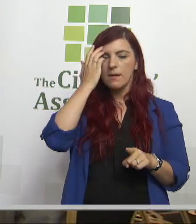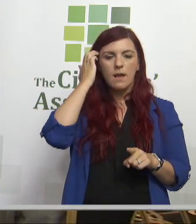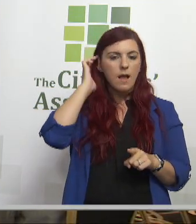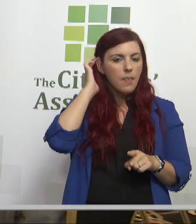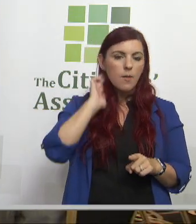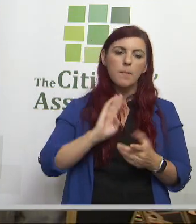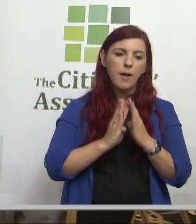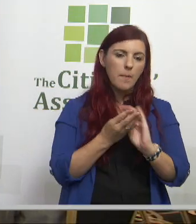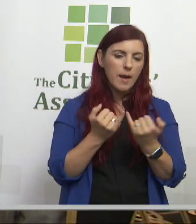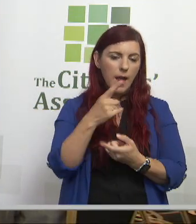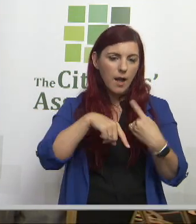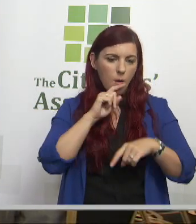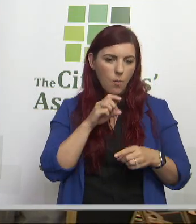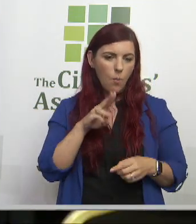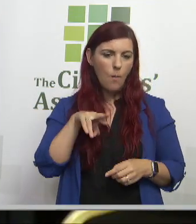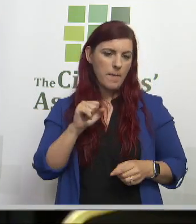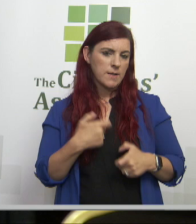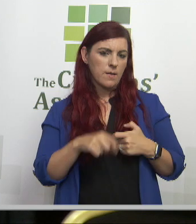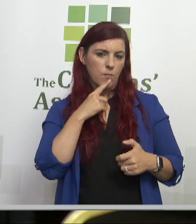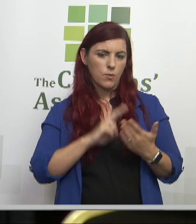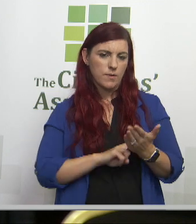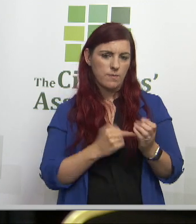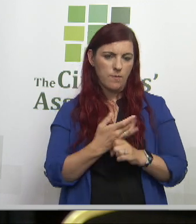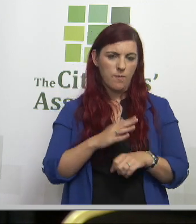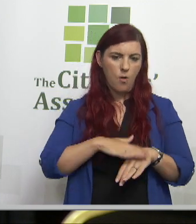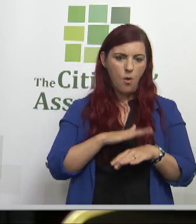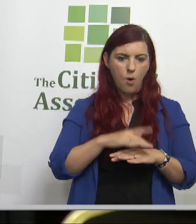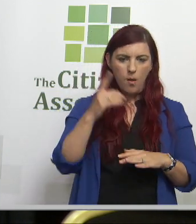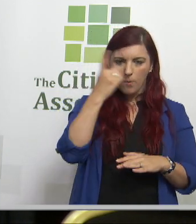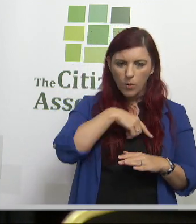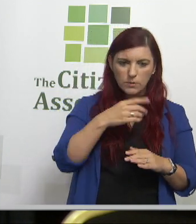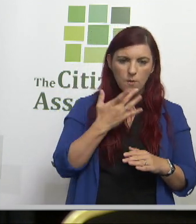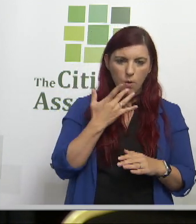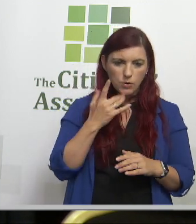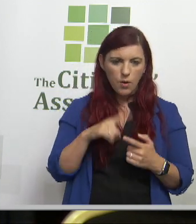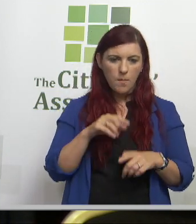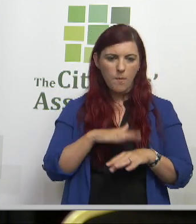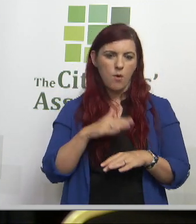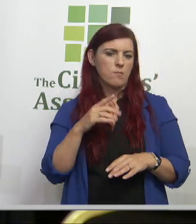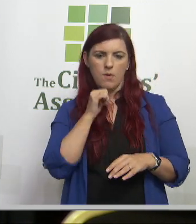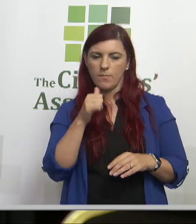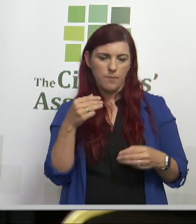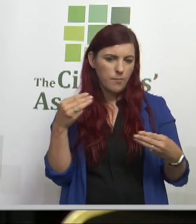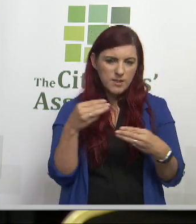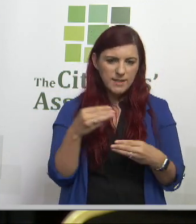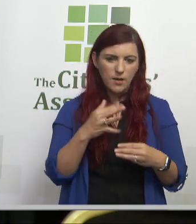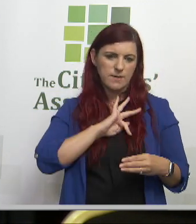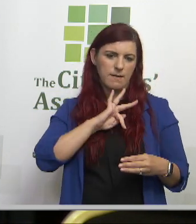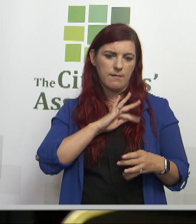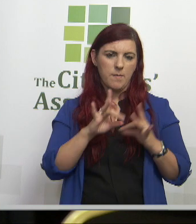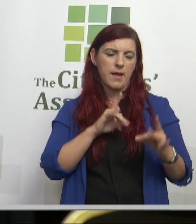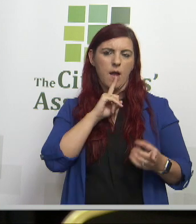obviously we're leaving ourselves with more eutrophied waters, more polluted waters. We're also not protecting ourselves and making